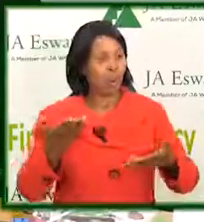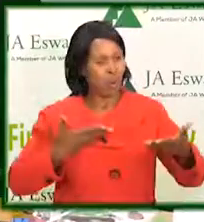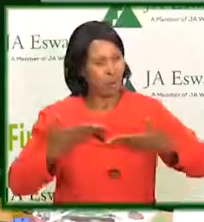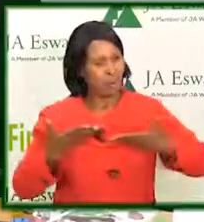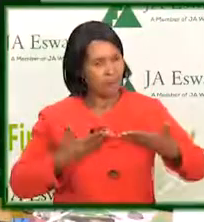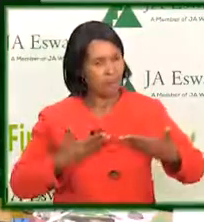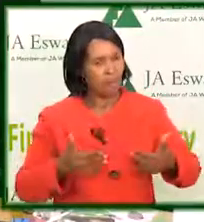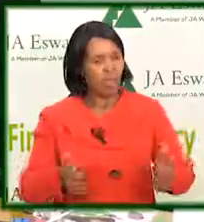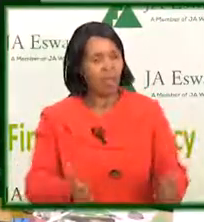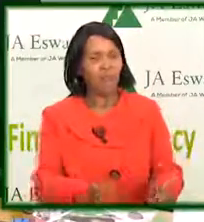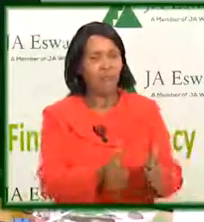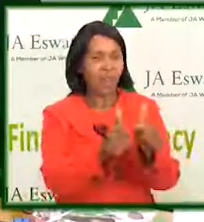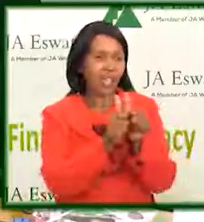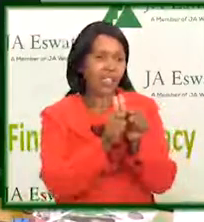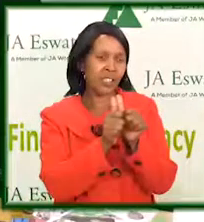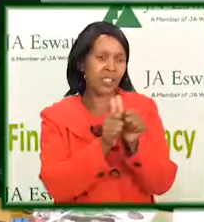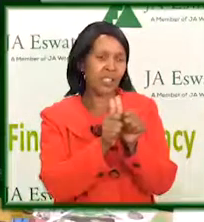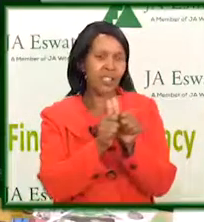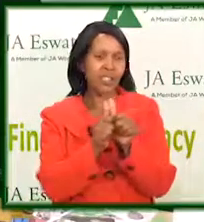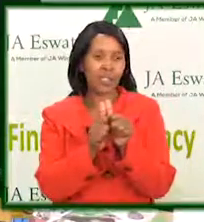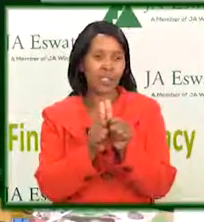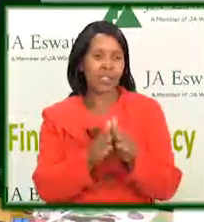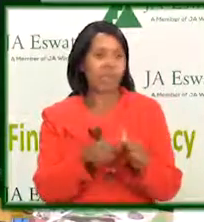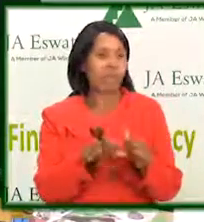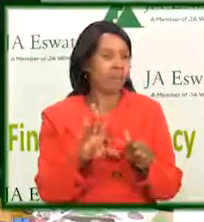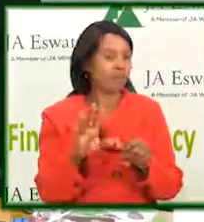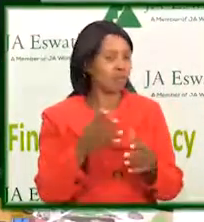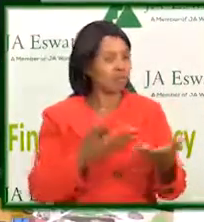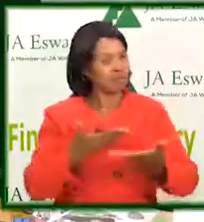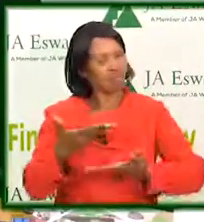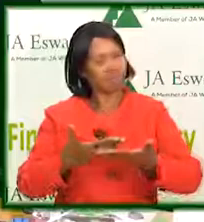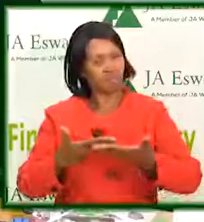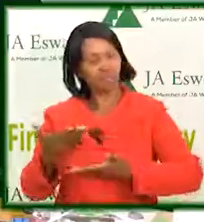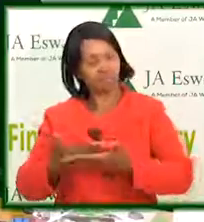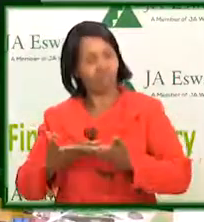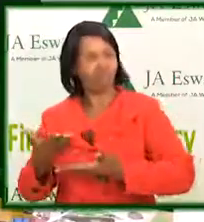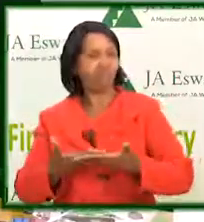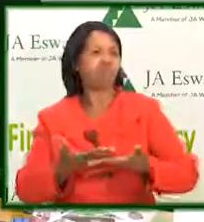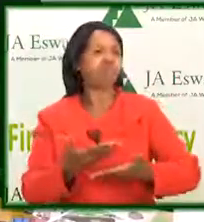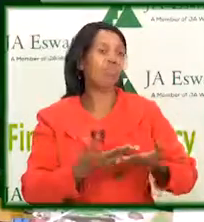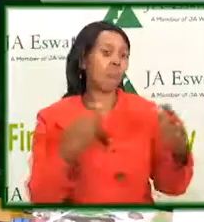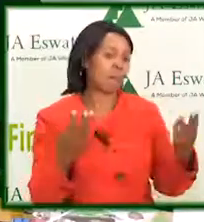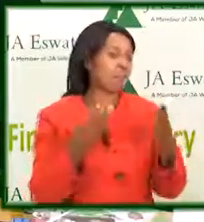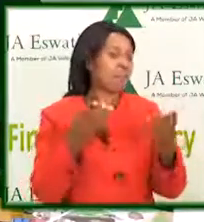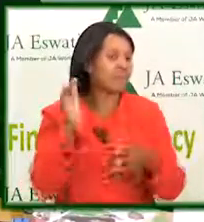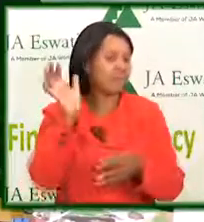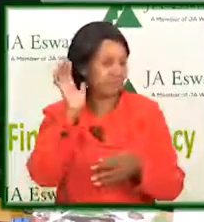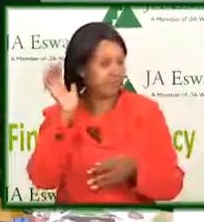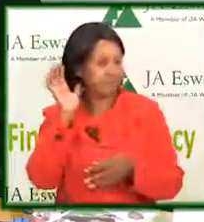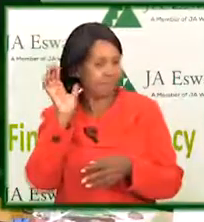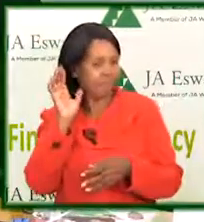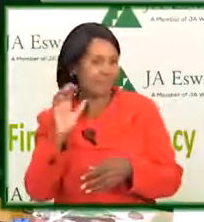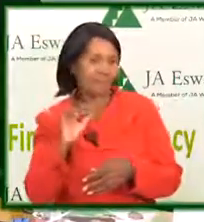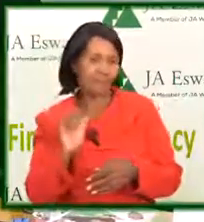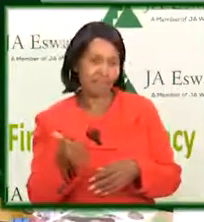that customer will be in a position to listen to your story. So, for example, you can write